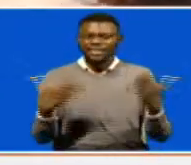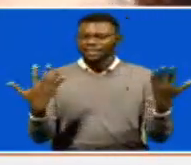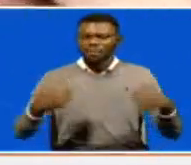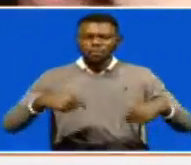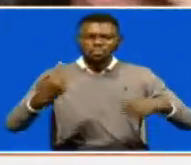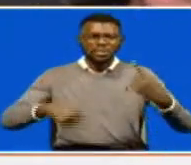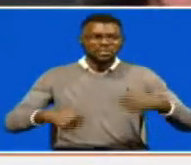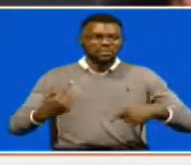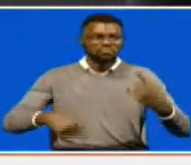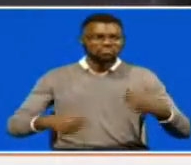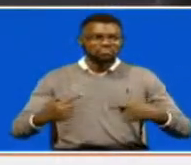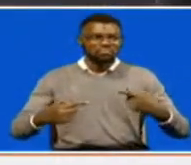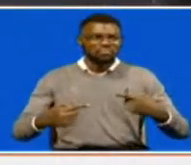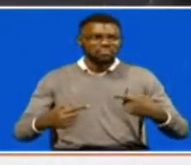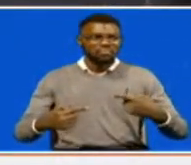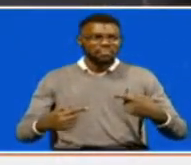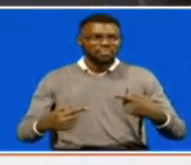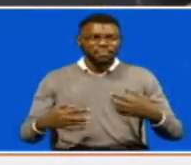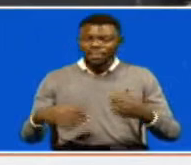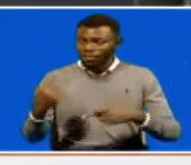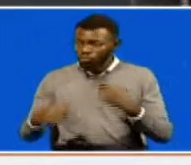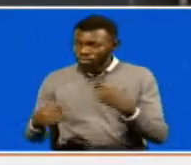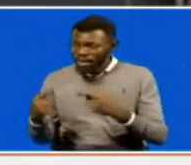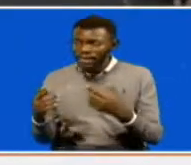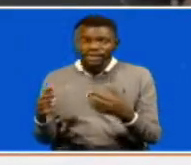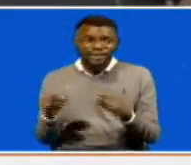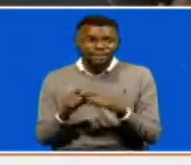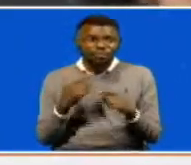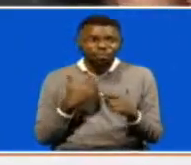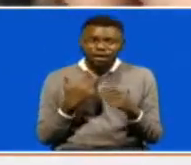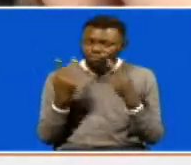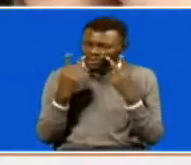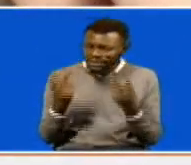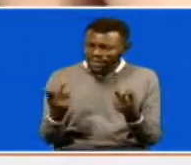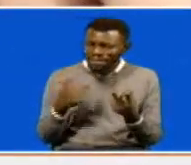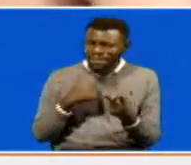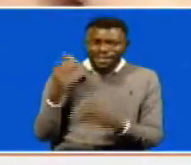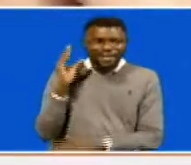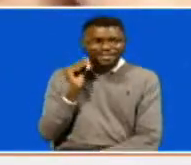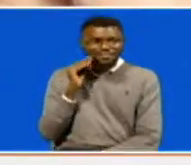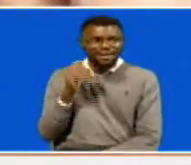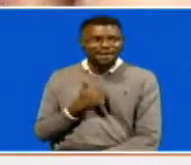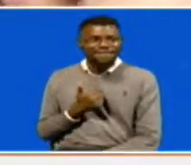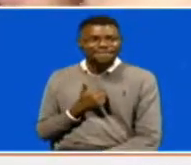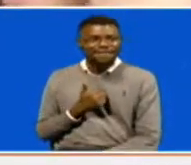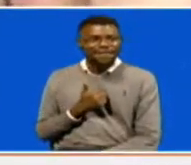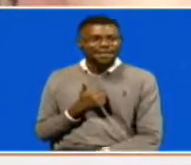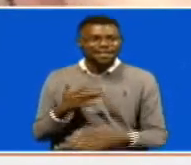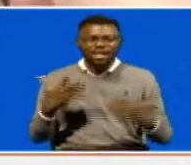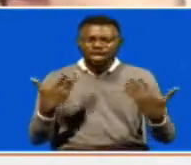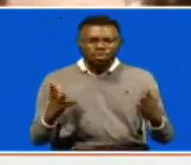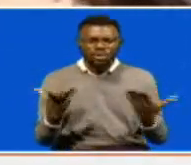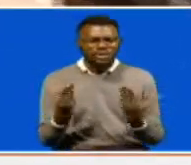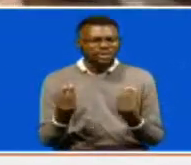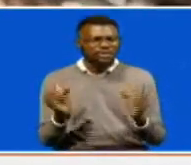you. Yeah. I mean, that's what's important. If you've got that competitive spirit, yeah, you want to be at the top. Yeah, like what happened? If you lose a game of Monopoly, you're going to give up.